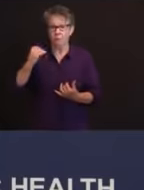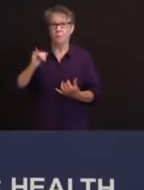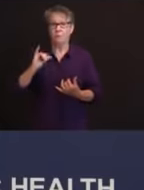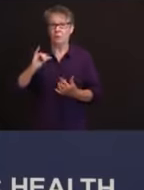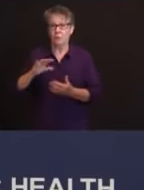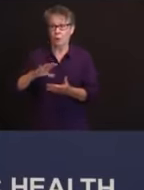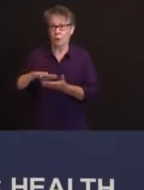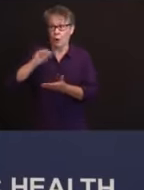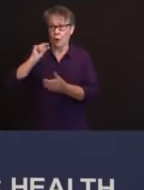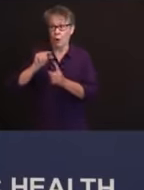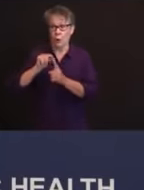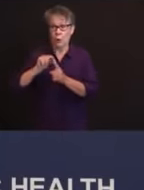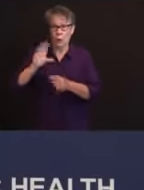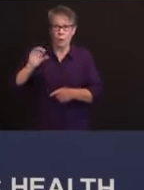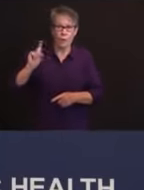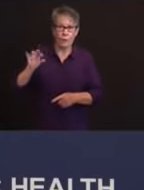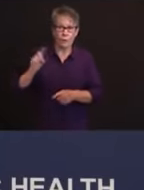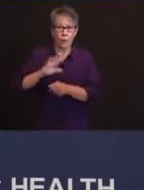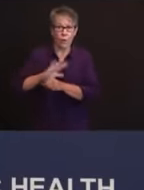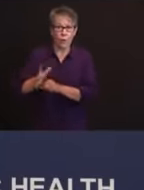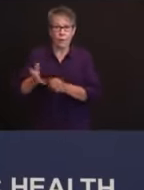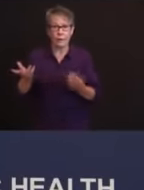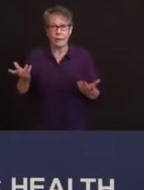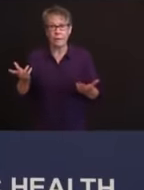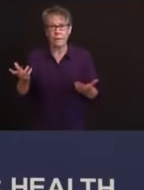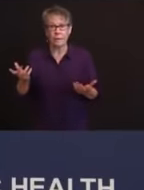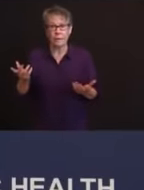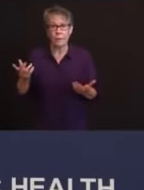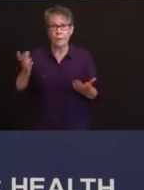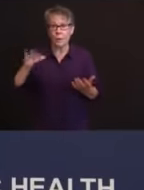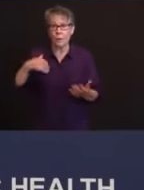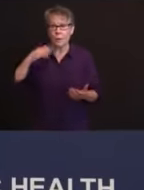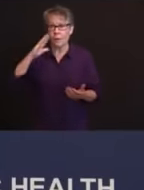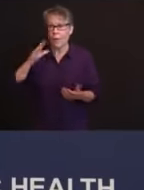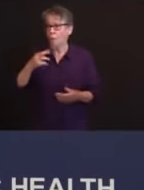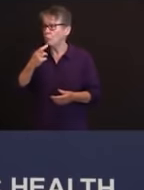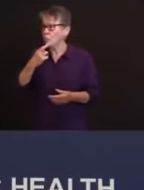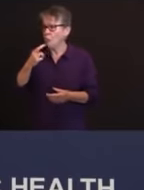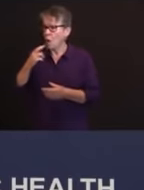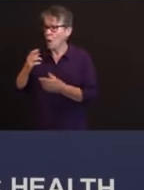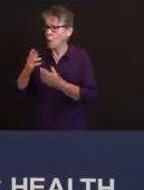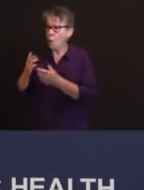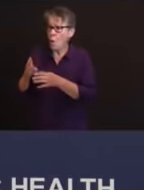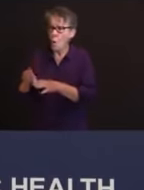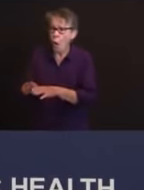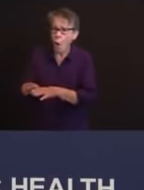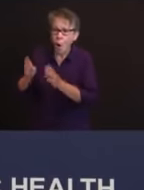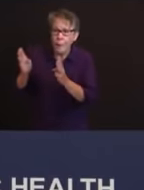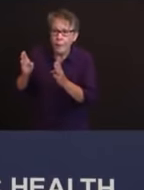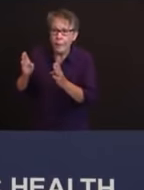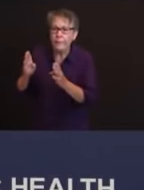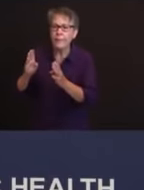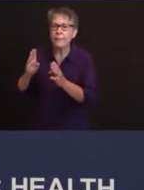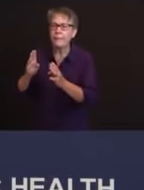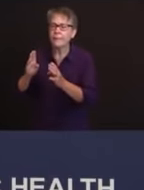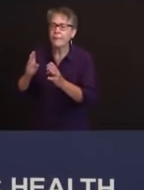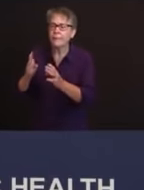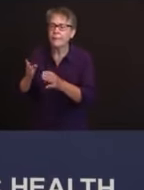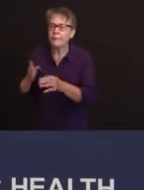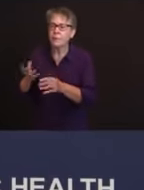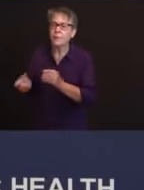mentioned earlier to Mike's question, when you open up indoors. But you heard Judy and Ed talk about there's a developing fact pattern